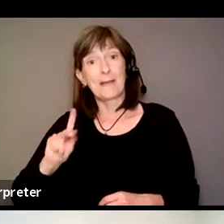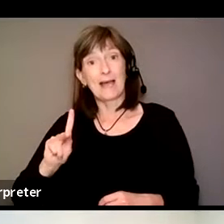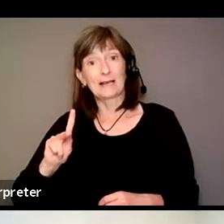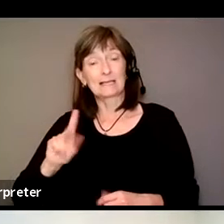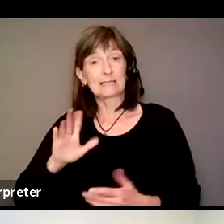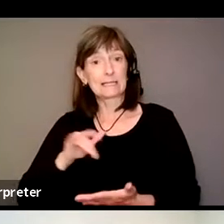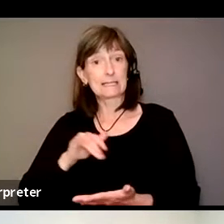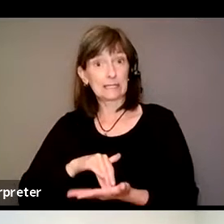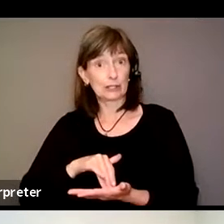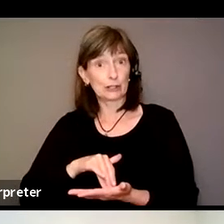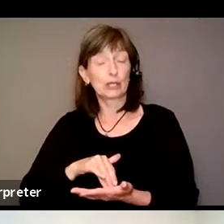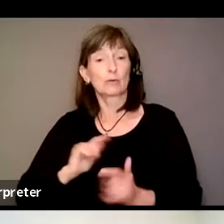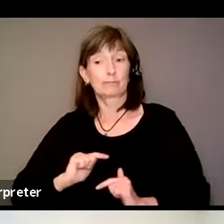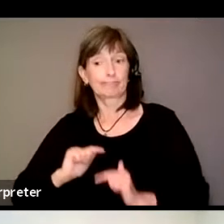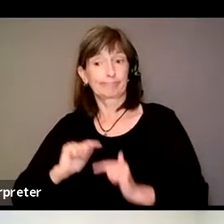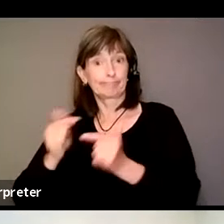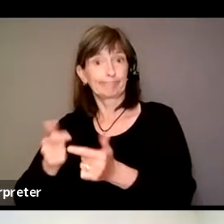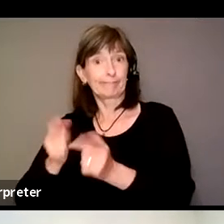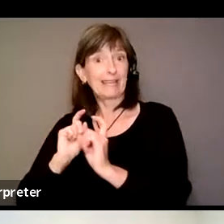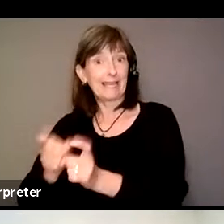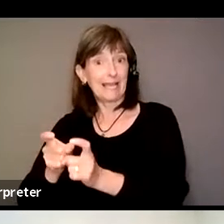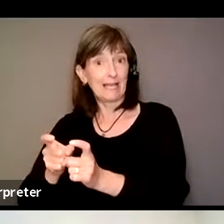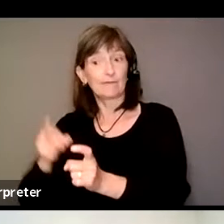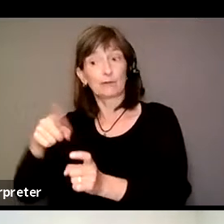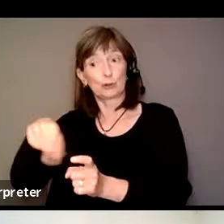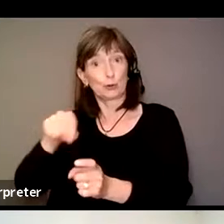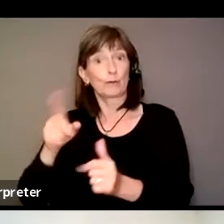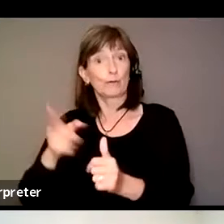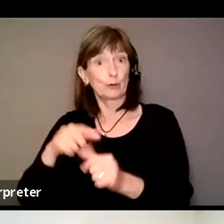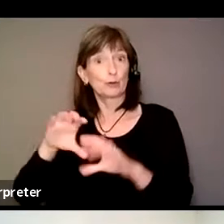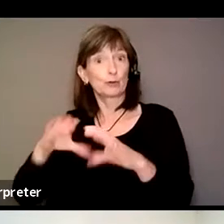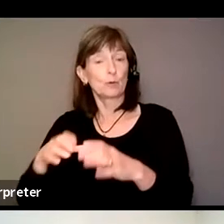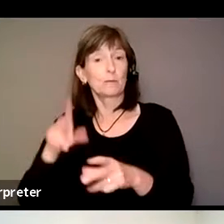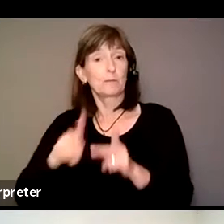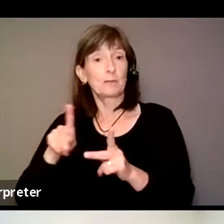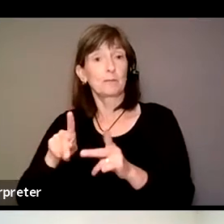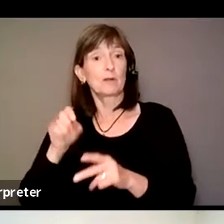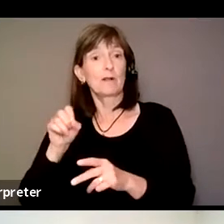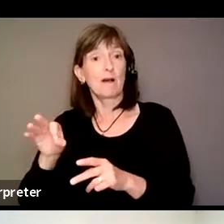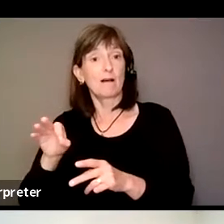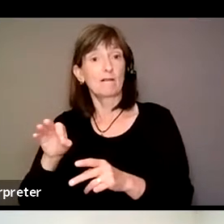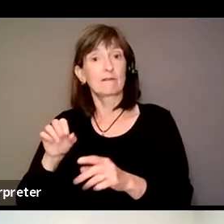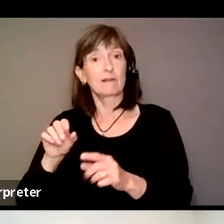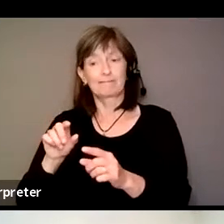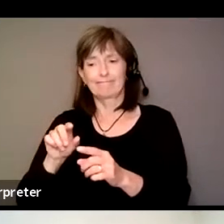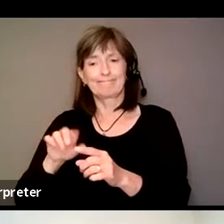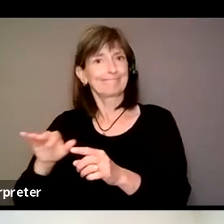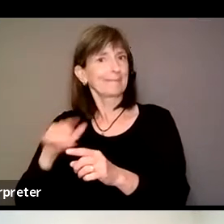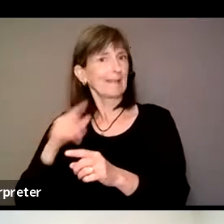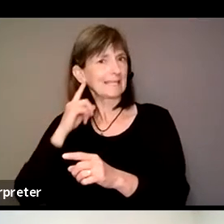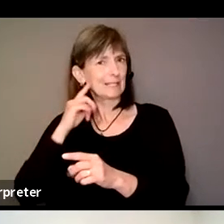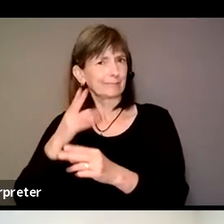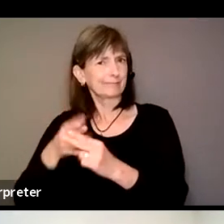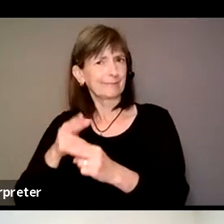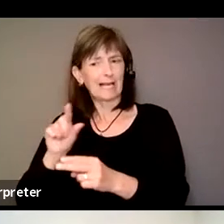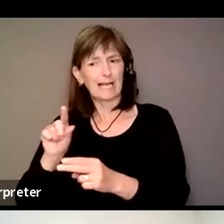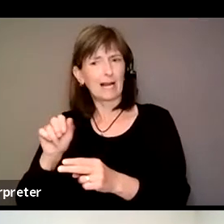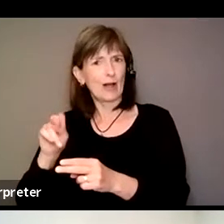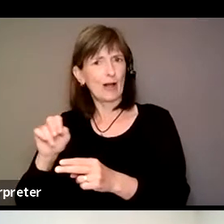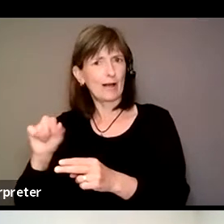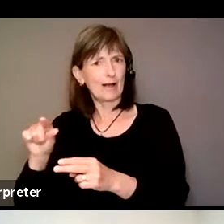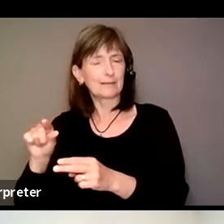have seen some significant results. But what we're feeling is that the groups from our Women's Center